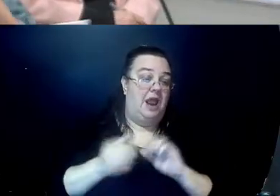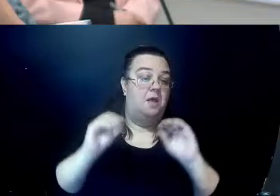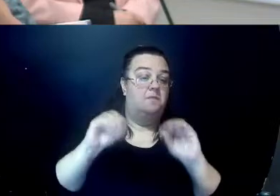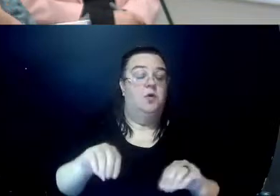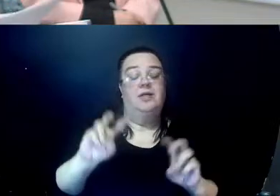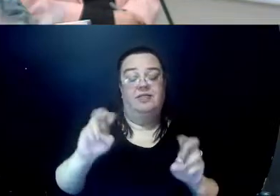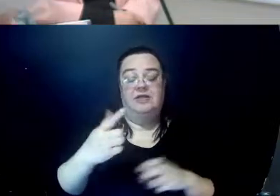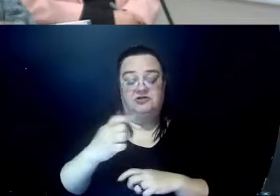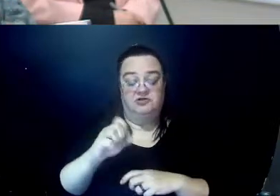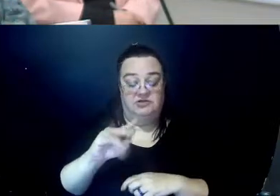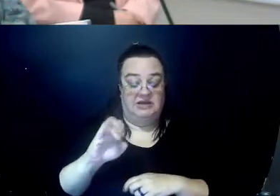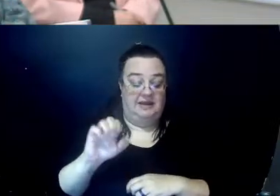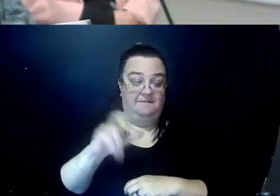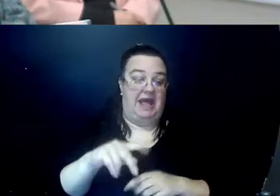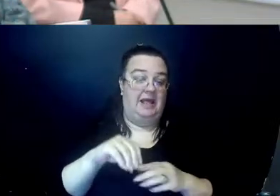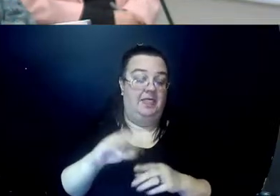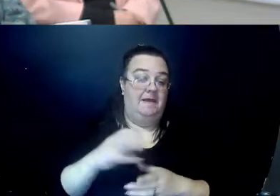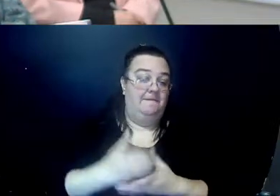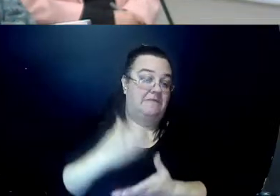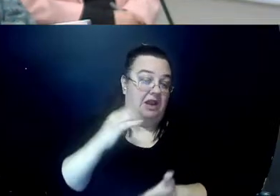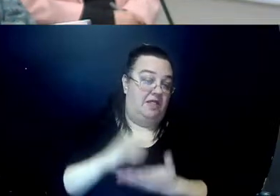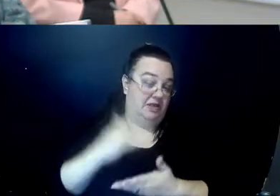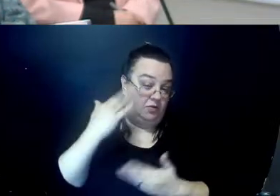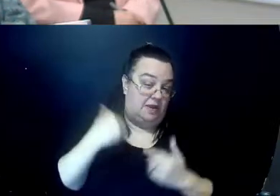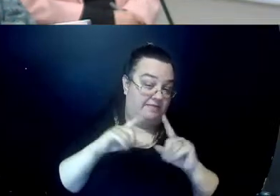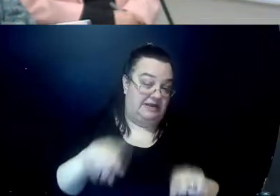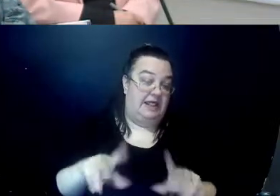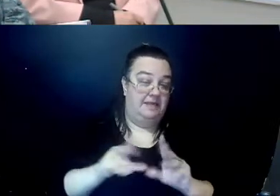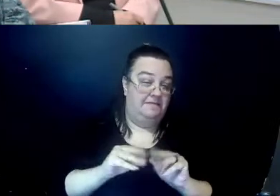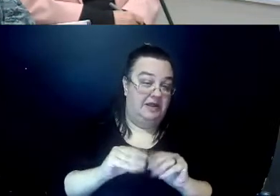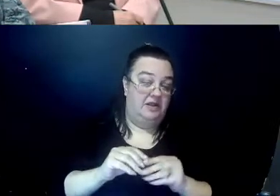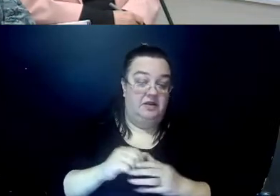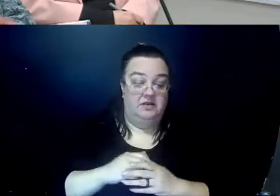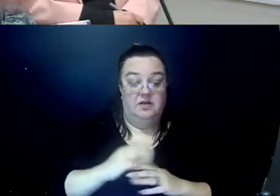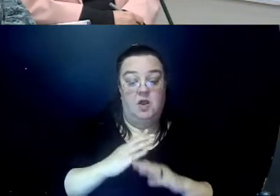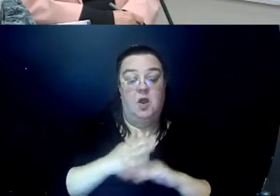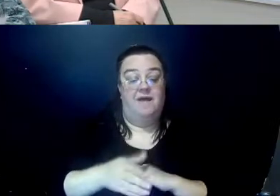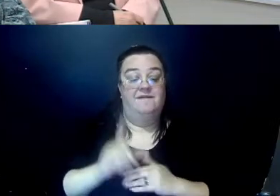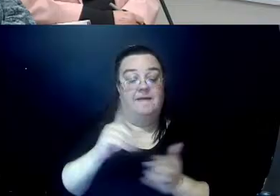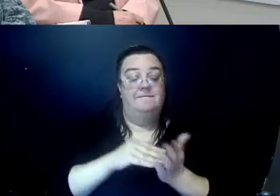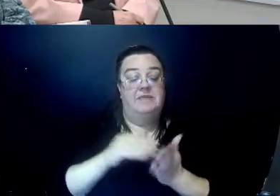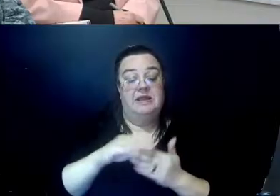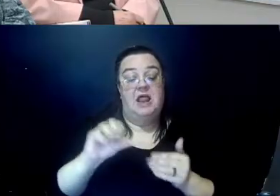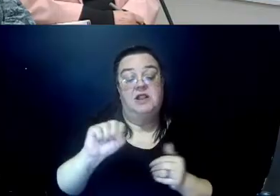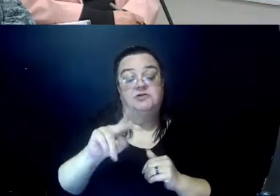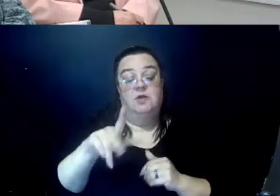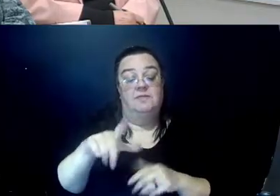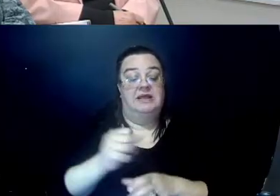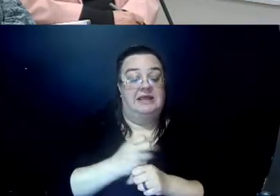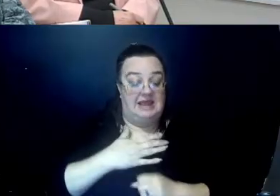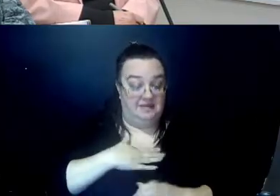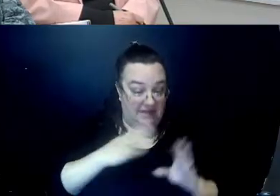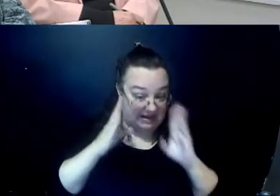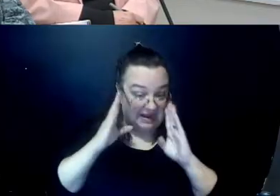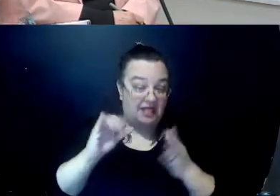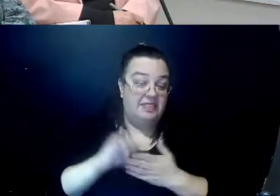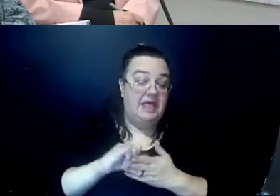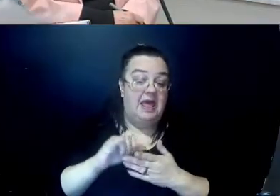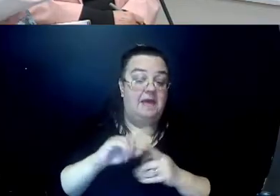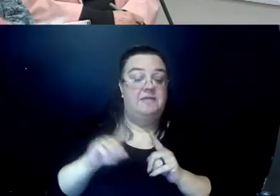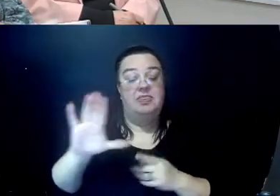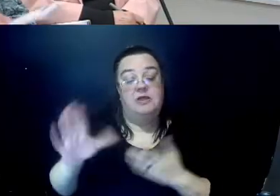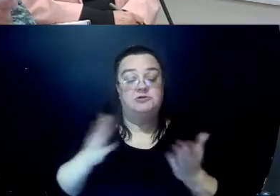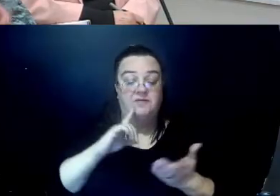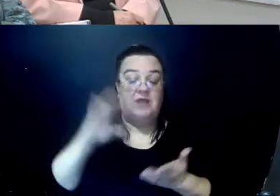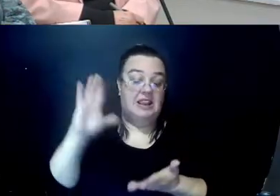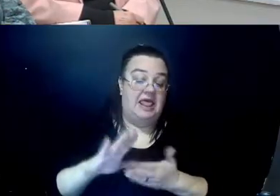bottle? That's why I was attending meetings there, for example. Over $1 million surplus gets my attention, but their services are less than Cheverly.